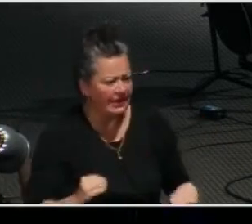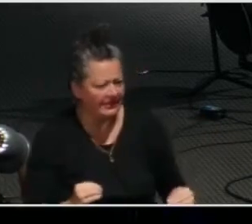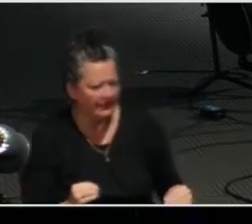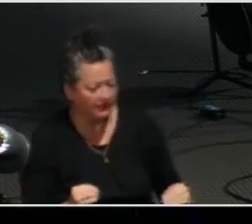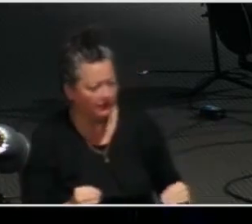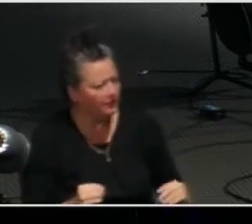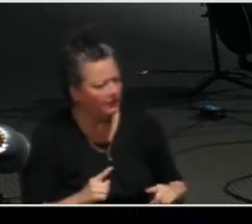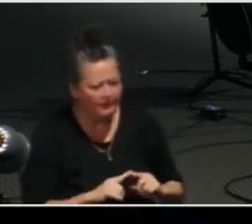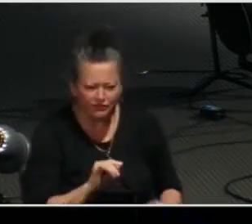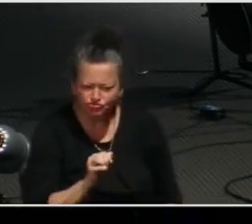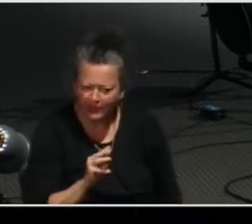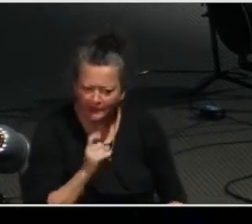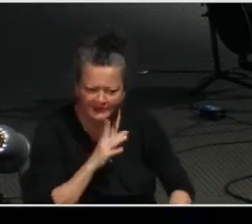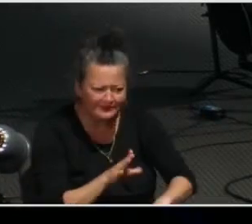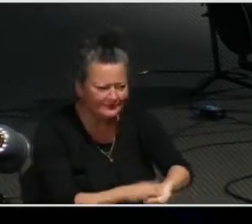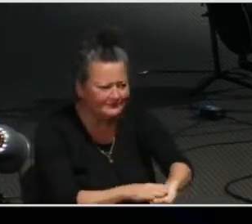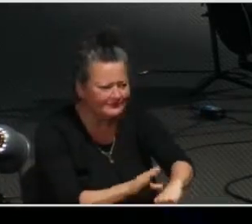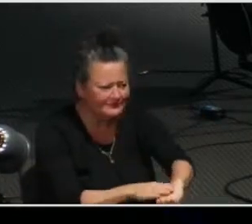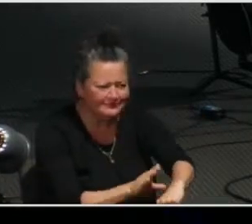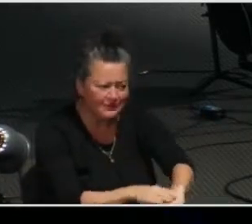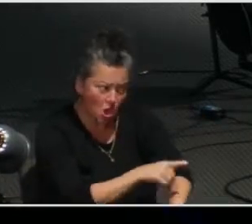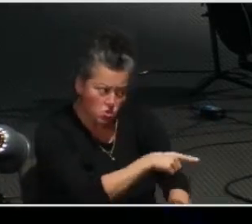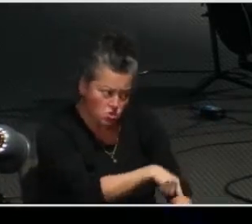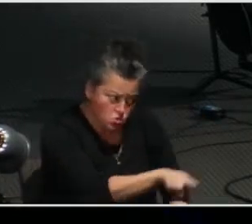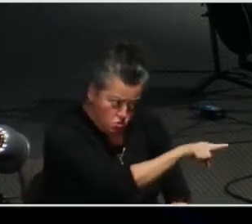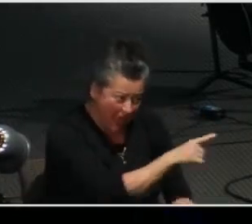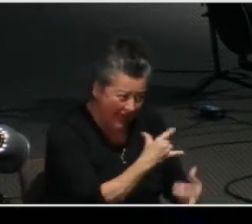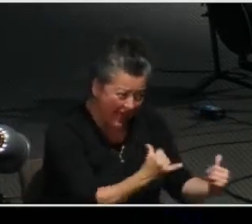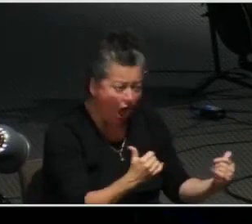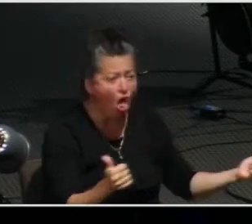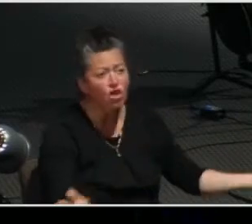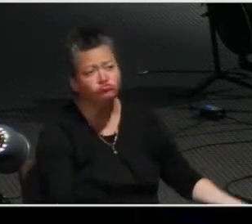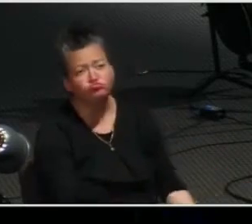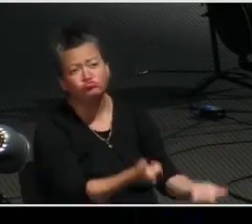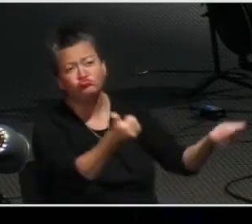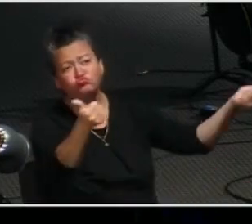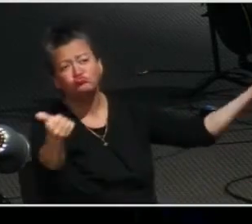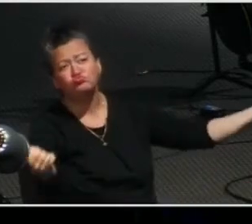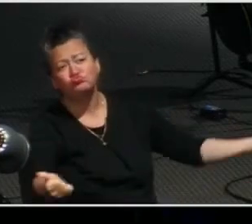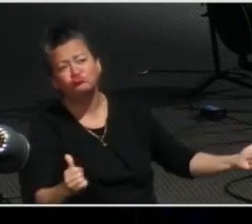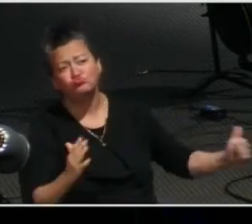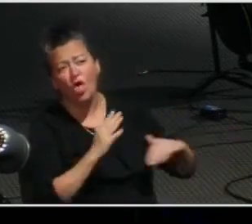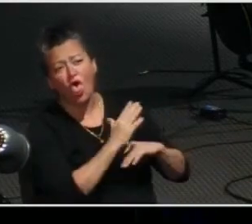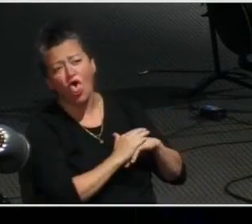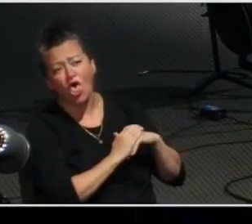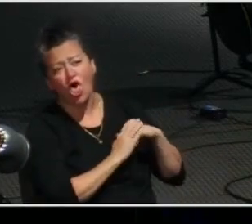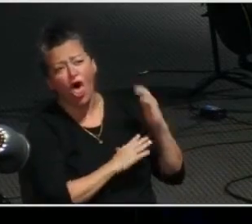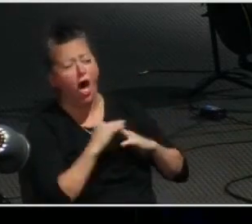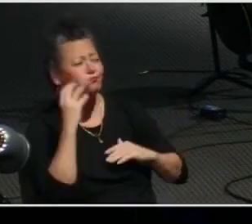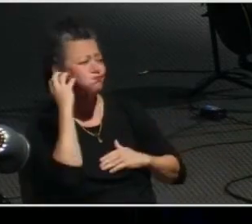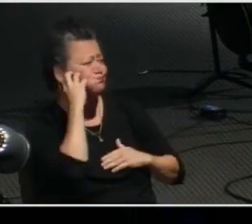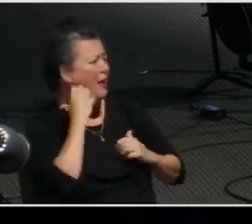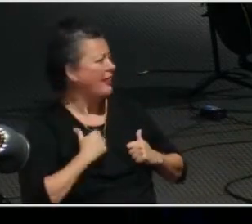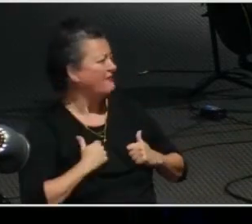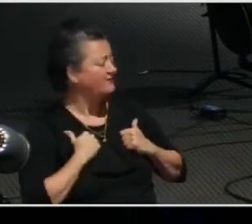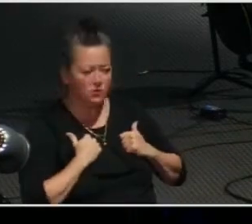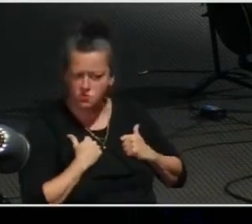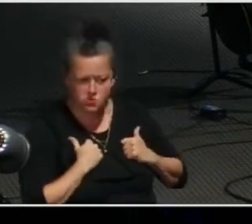misery is on the way. And the author of these miseries will be none other than the Lord